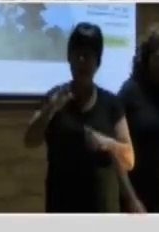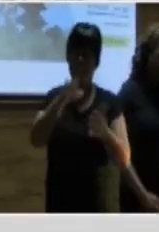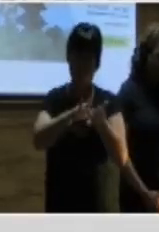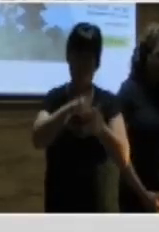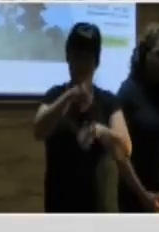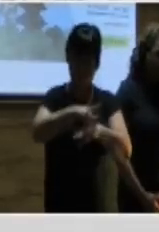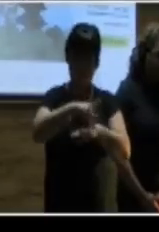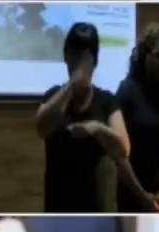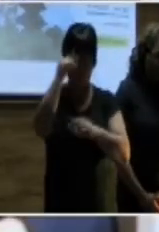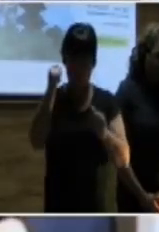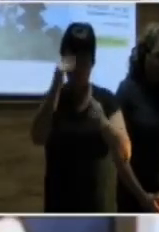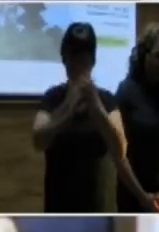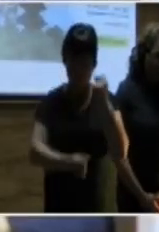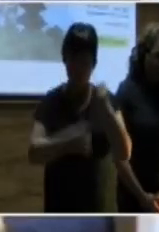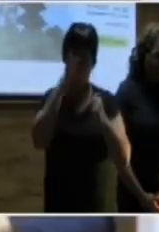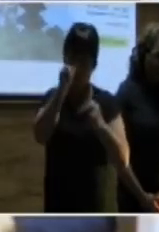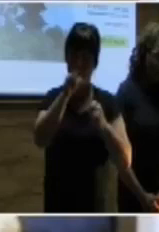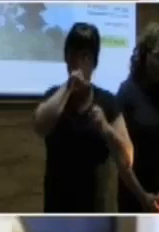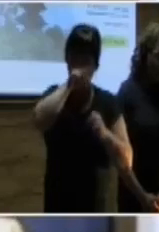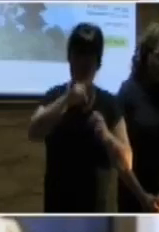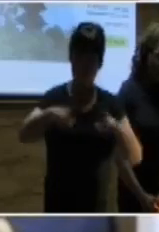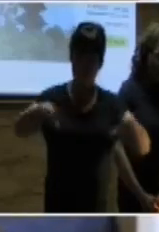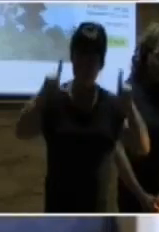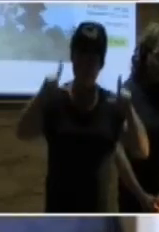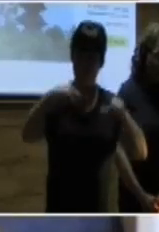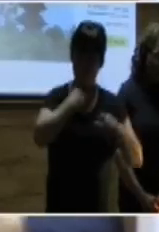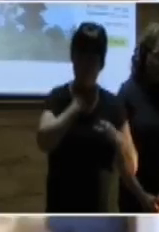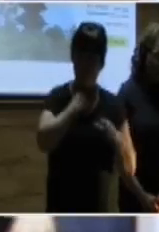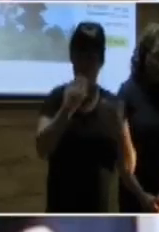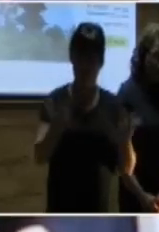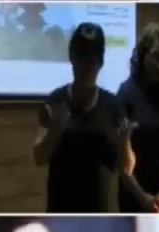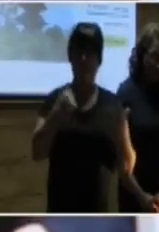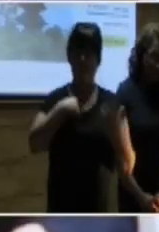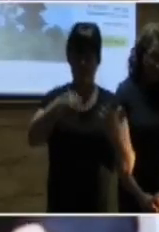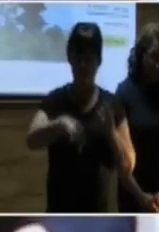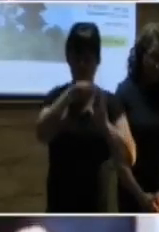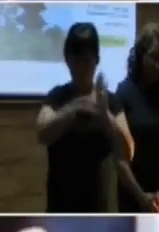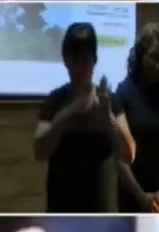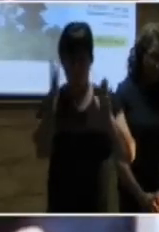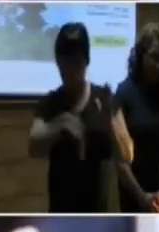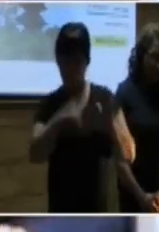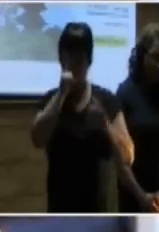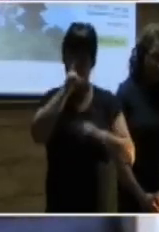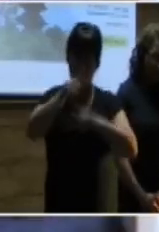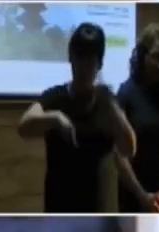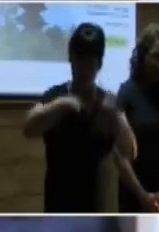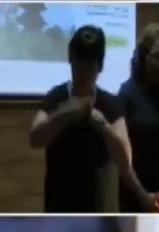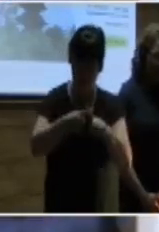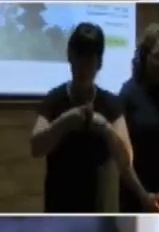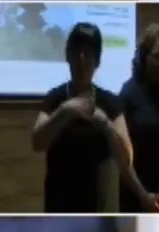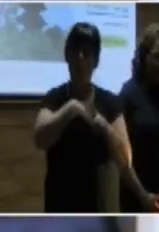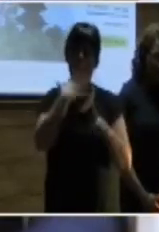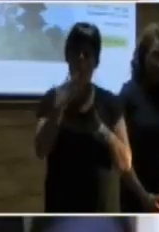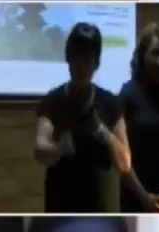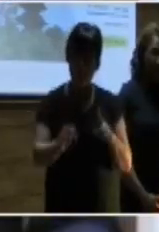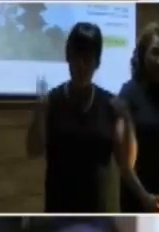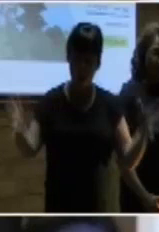that in the program here, but for next year I would really encourage you to maybe get a person